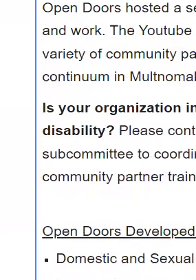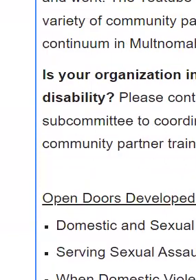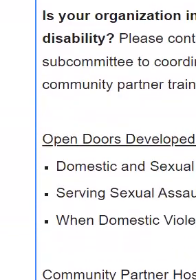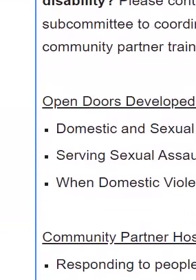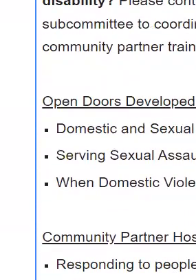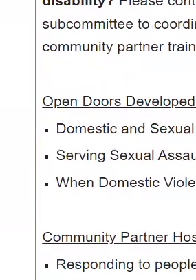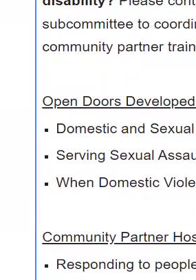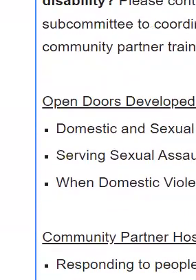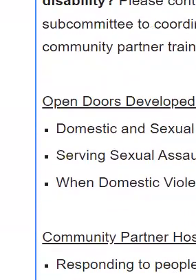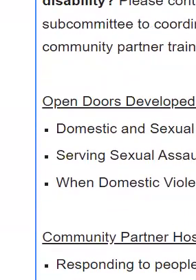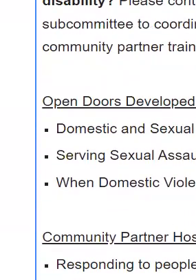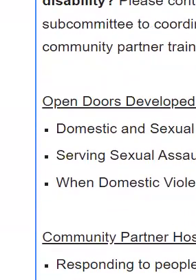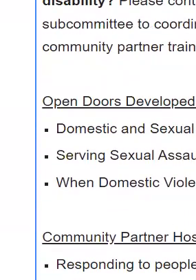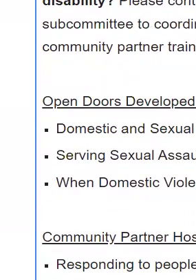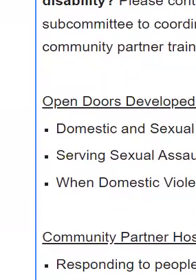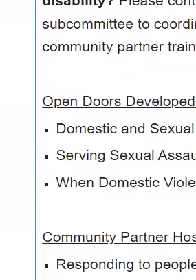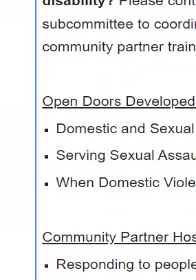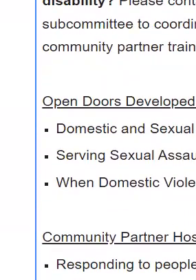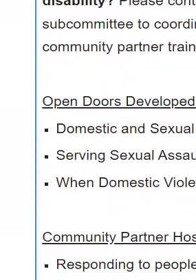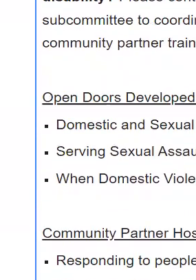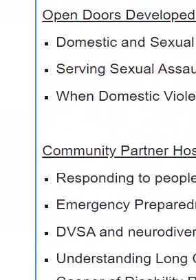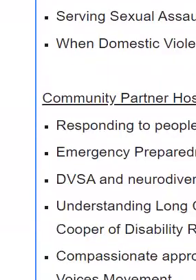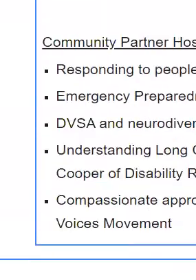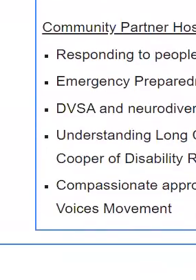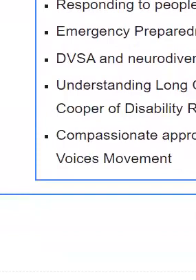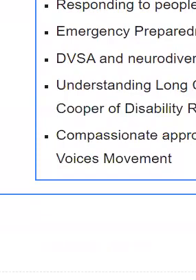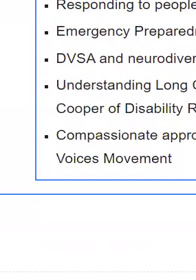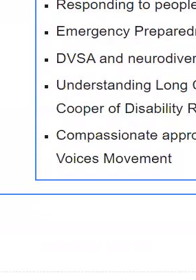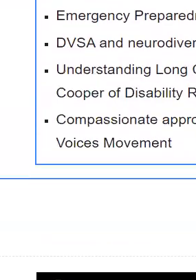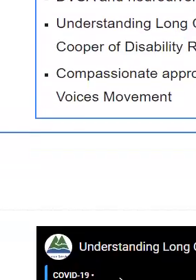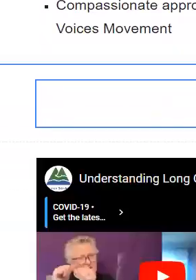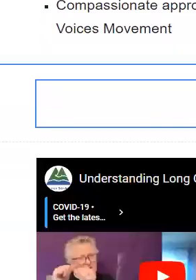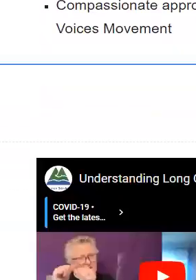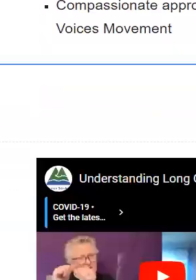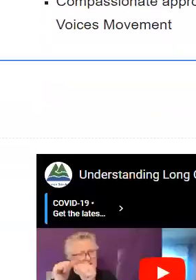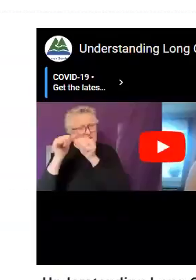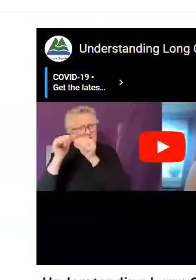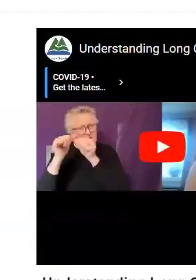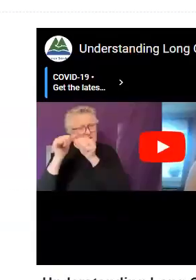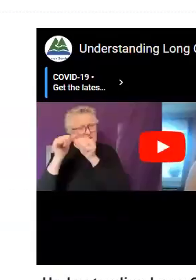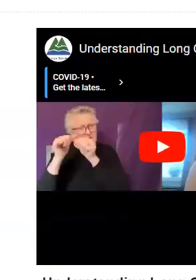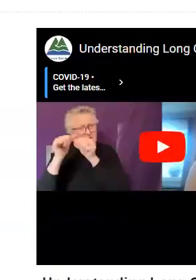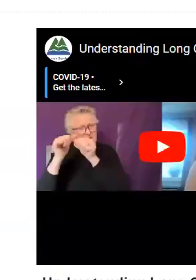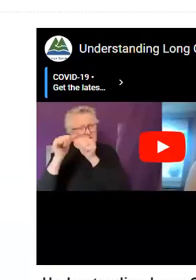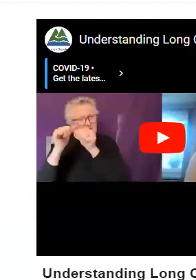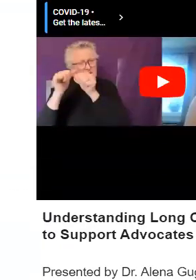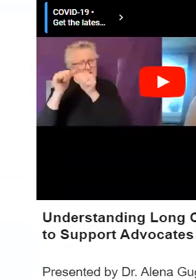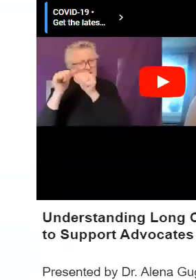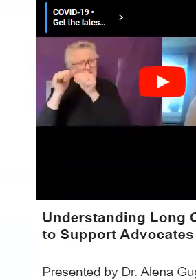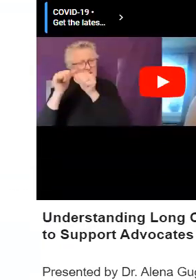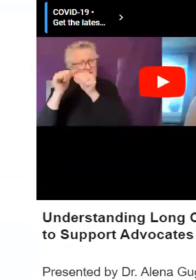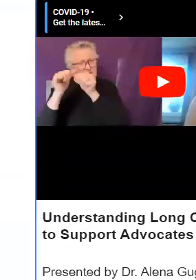So once again, with training and education, this is just a brief kind of summary of what we've done. We also have 3